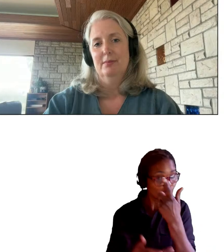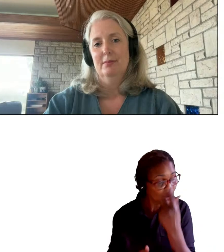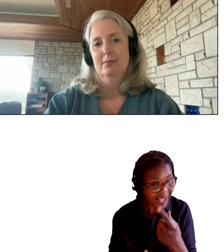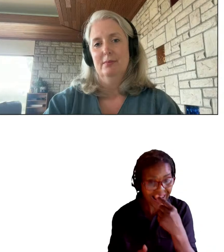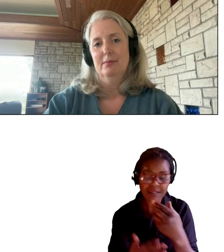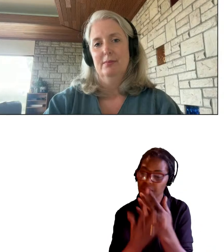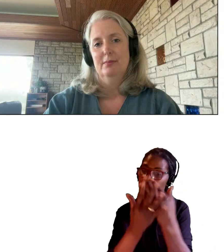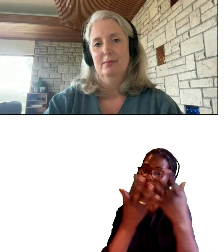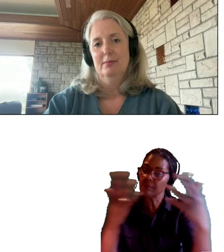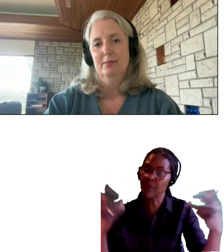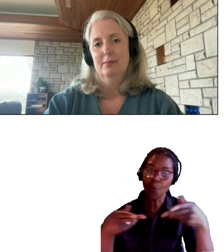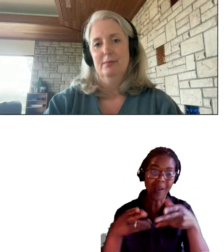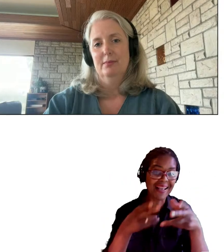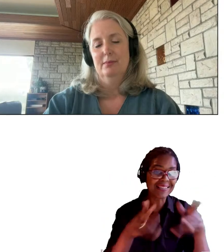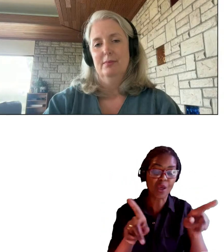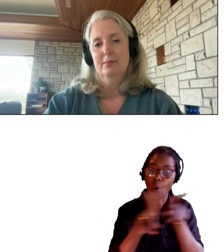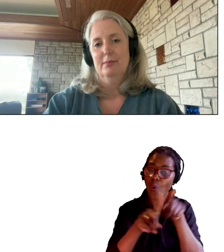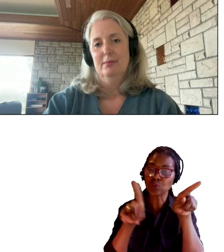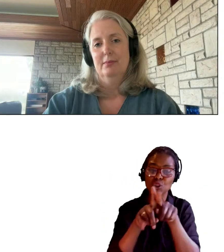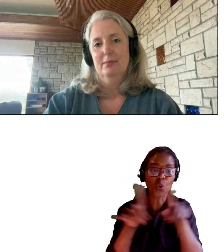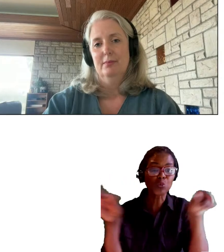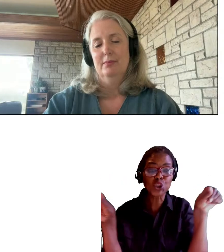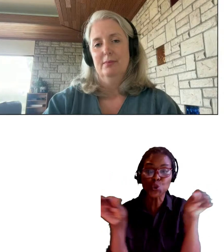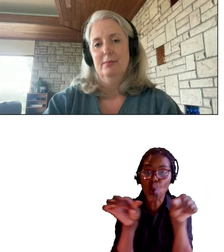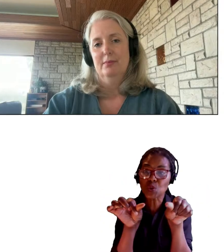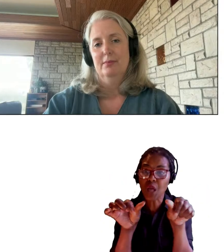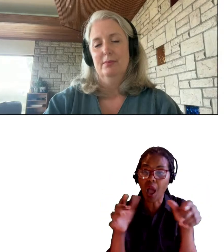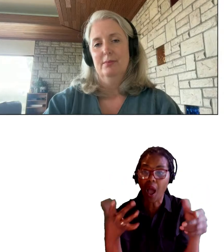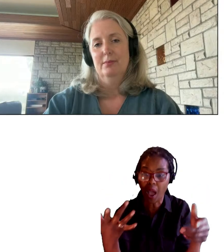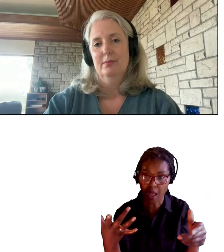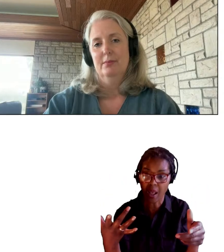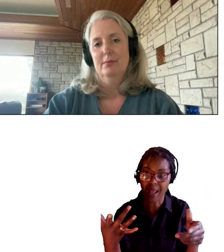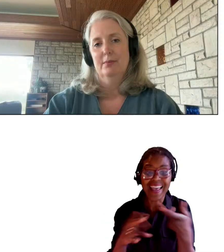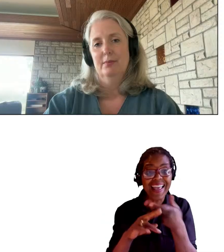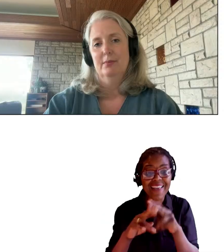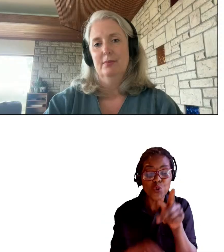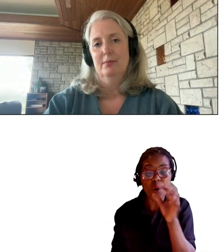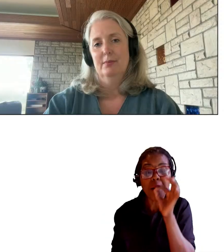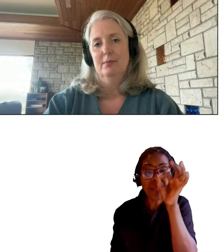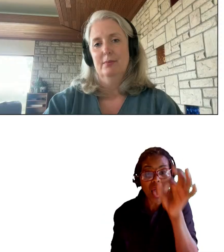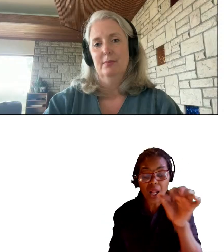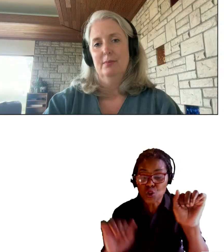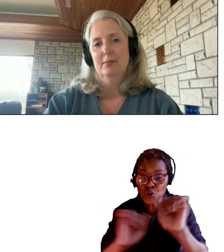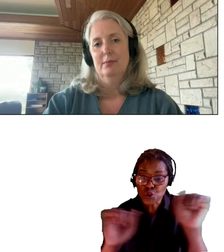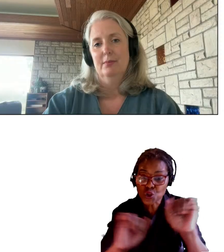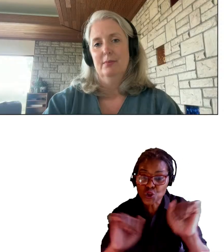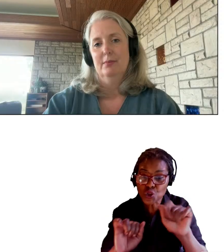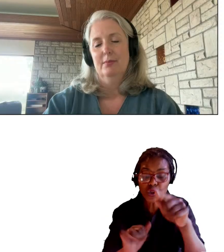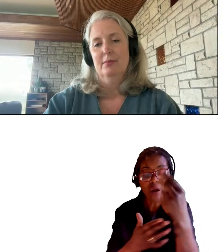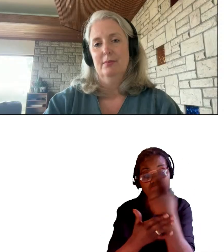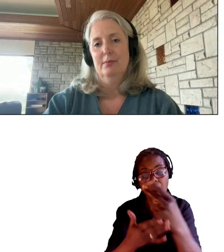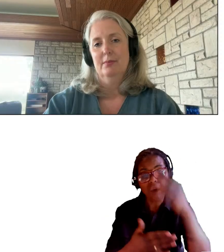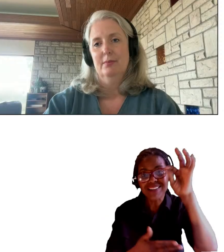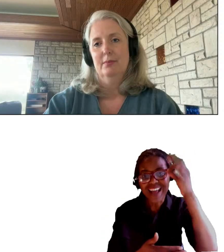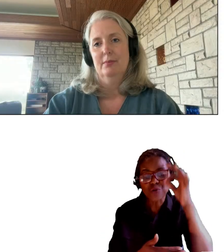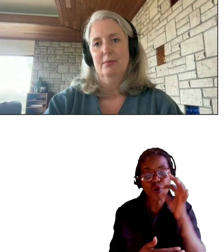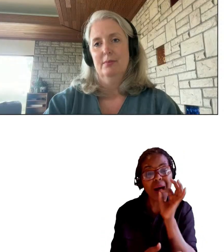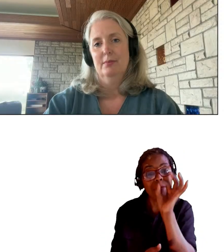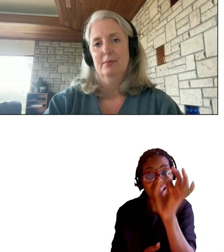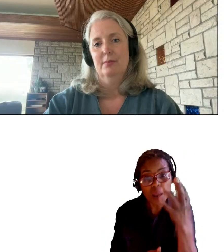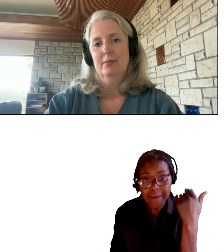process. And it's shorter than you might think. If you've not applied yet, and you've done Arts Council applications before, just